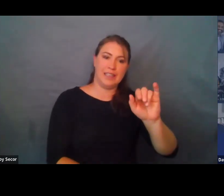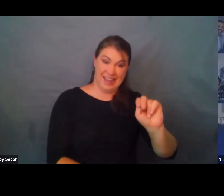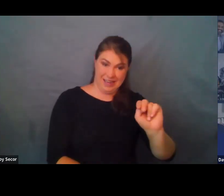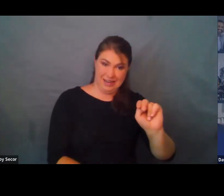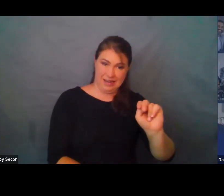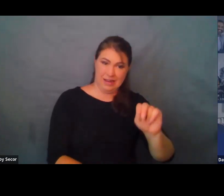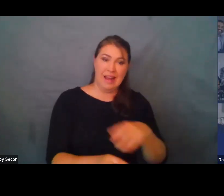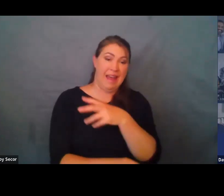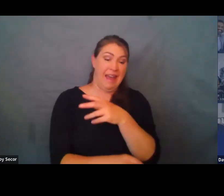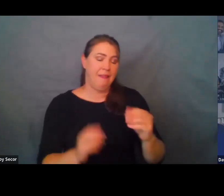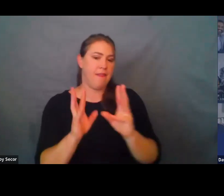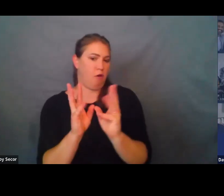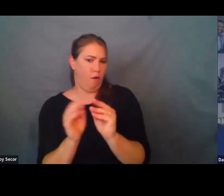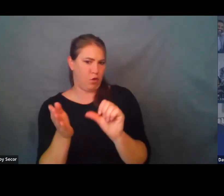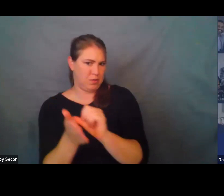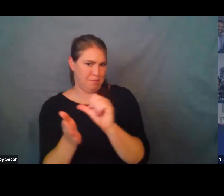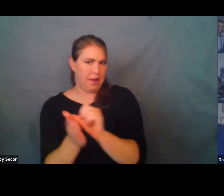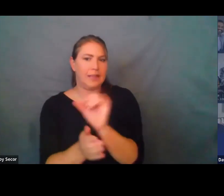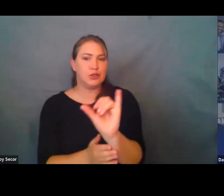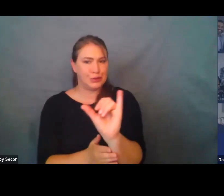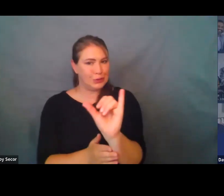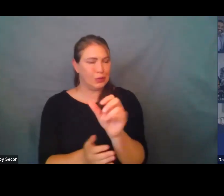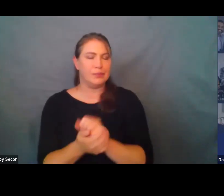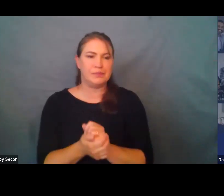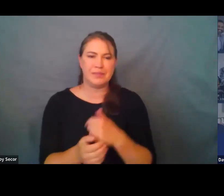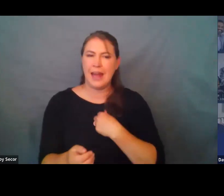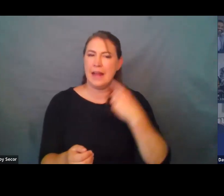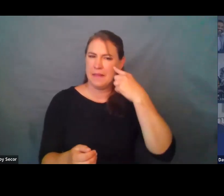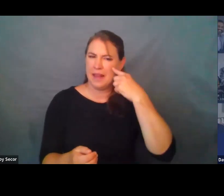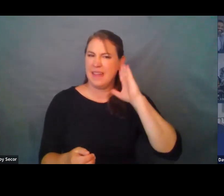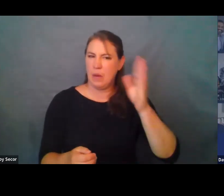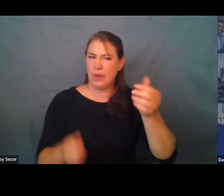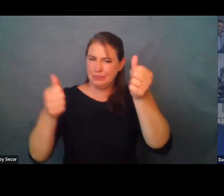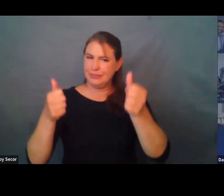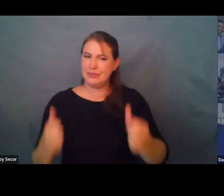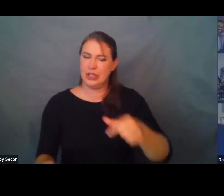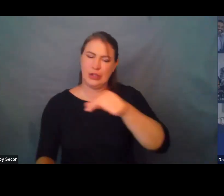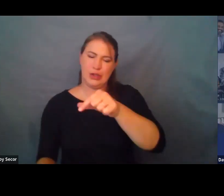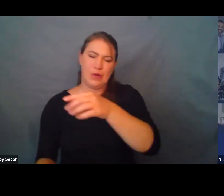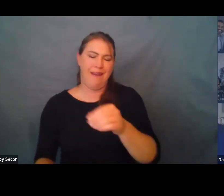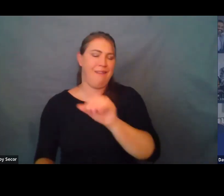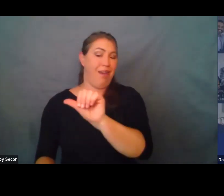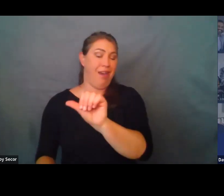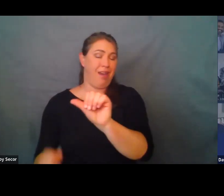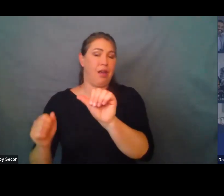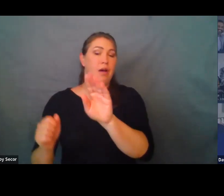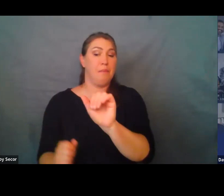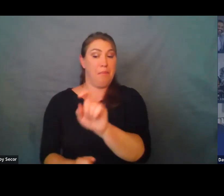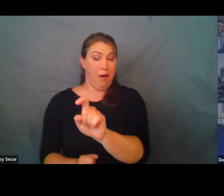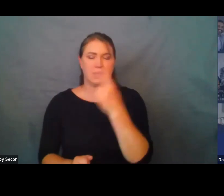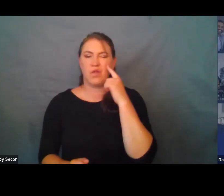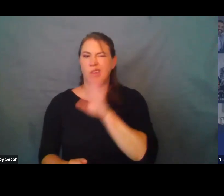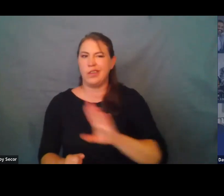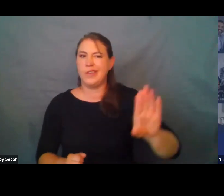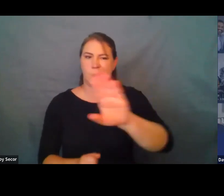on the conference page. And I believe the team now is going to place it onto the Q&A box for your resource and use as well. It